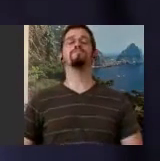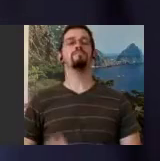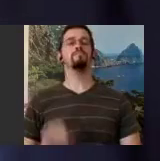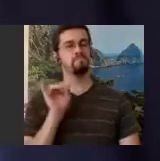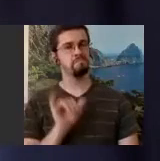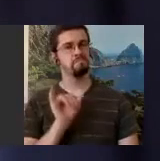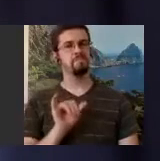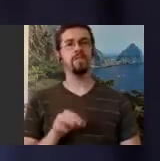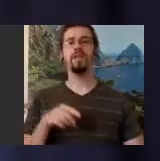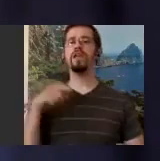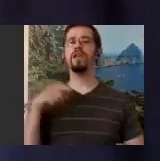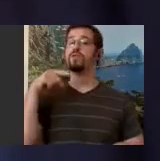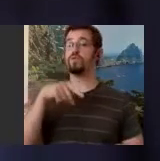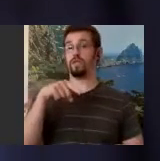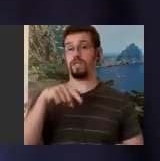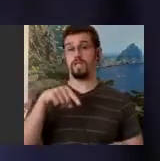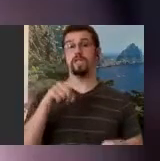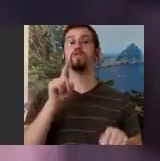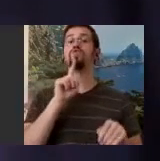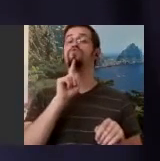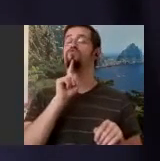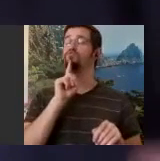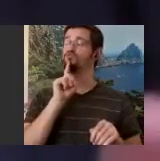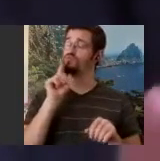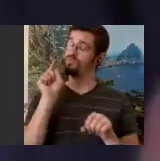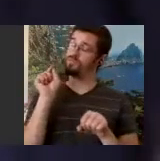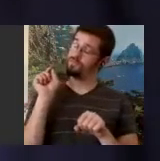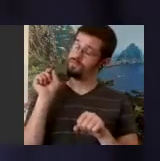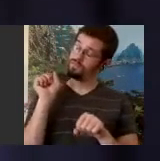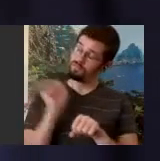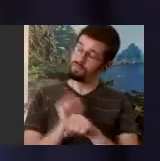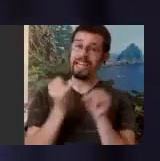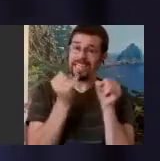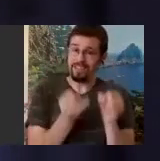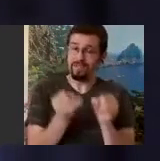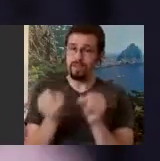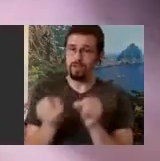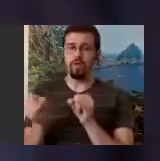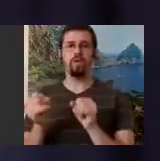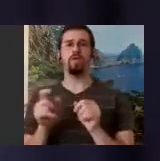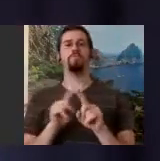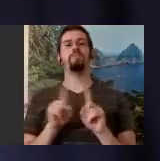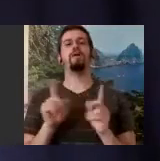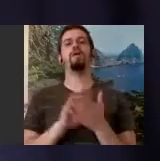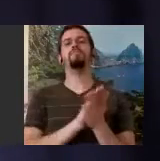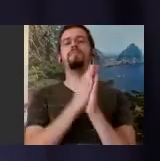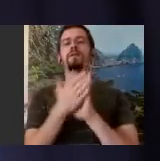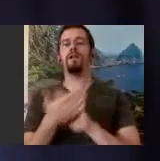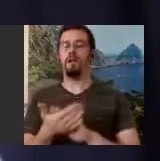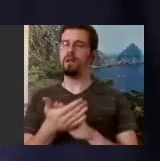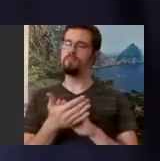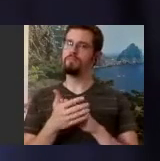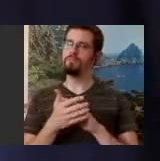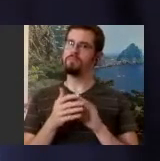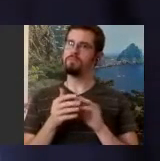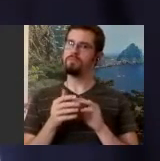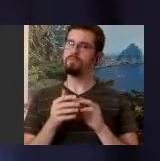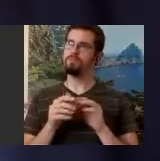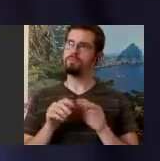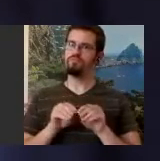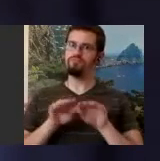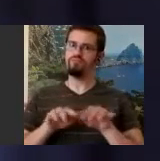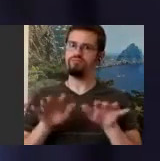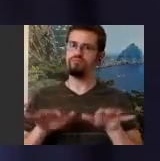So this is extremely unusual, but it became a very strong trend in Western art music